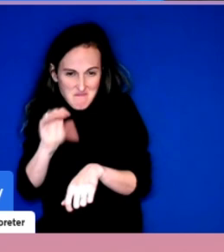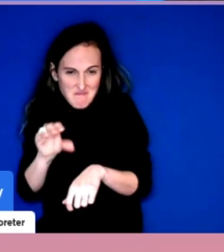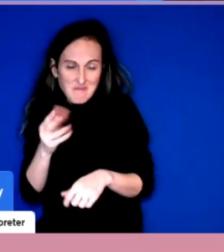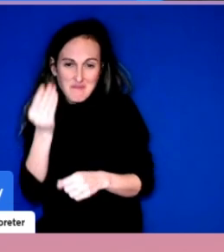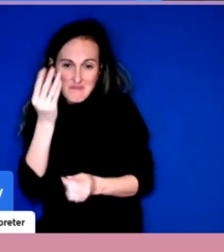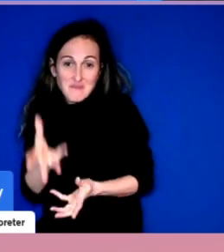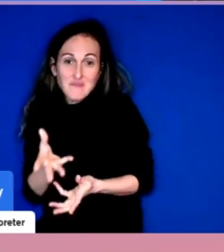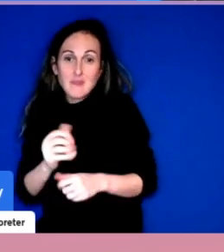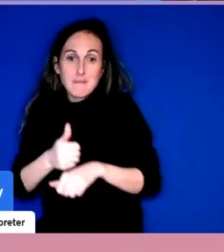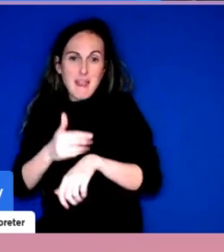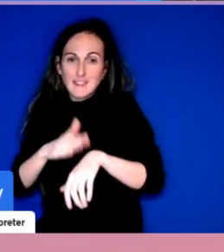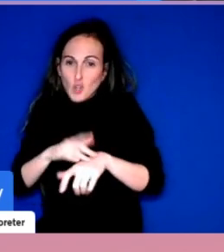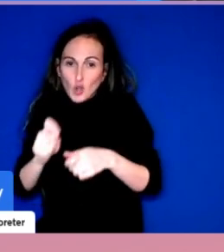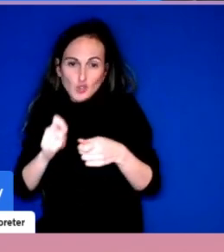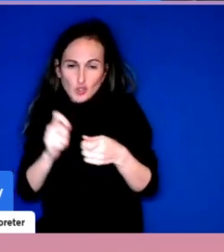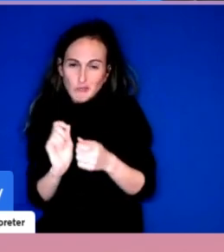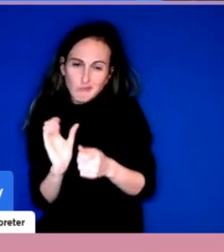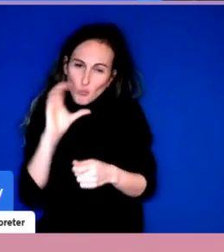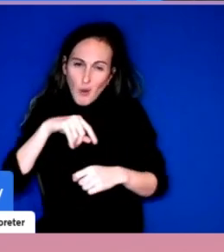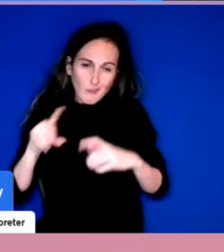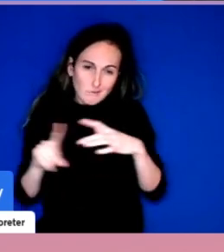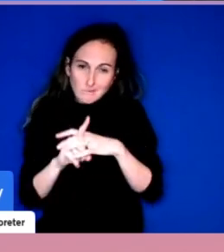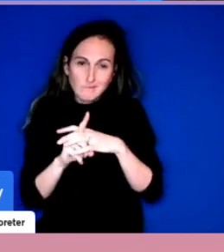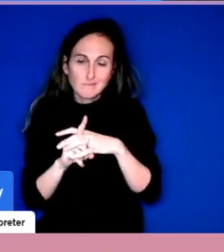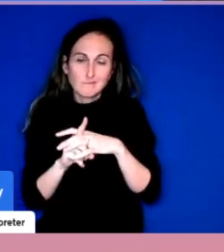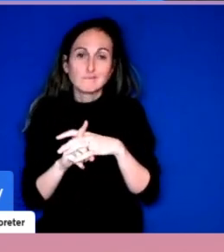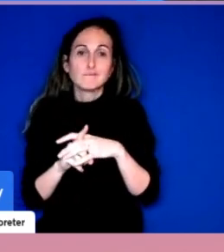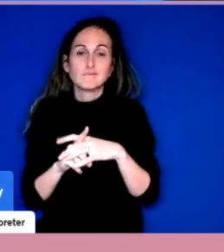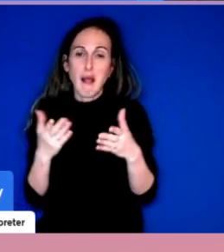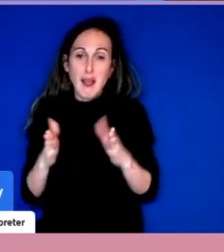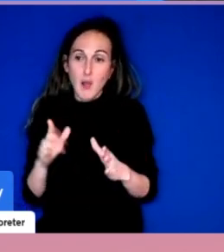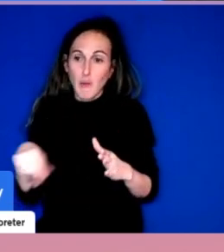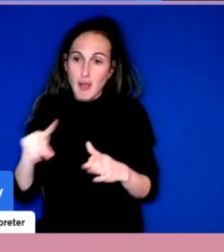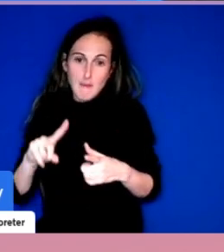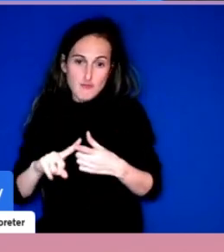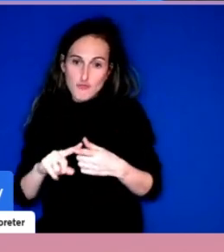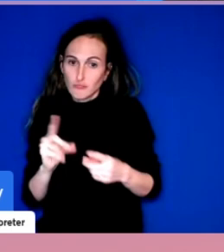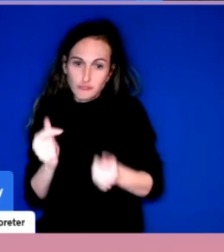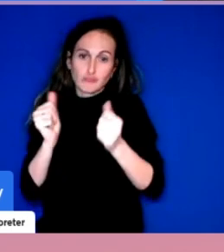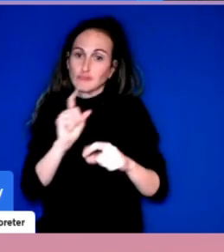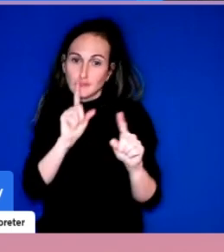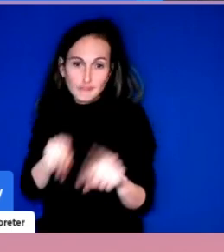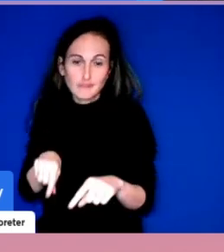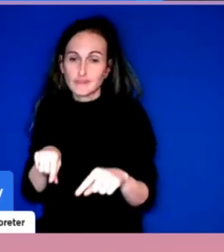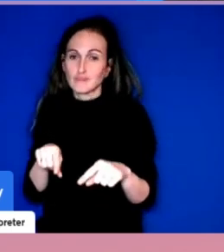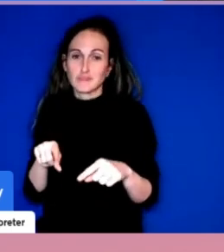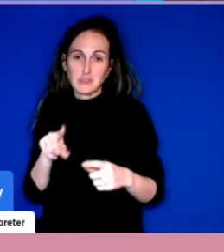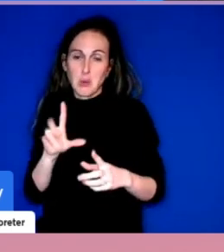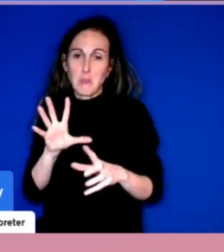or anomalies, allowing them to react, quickly and diligently.